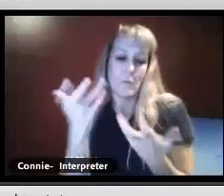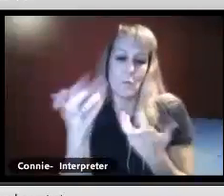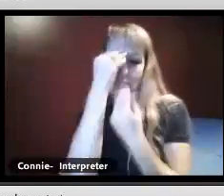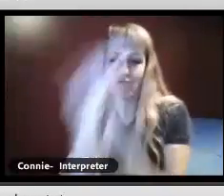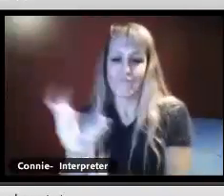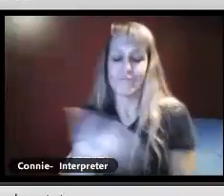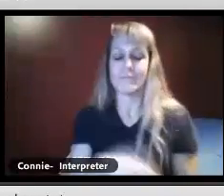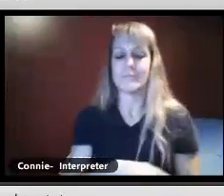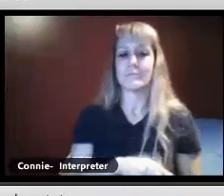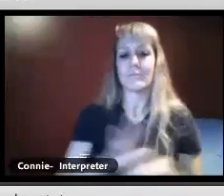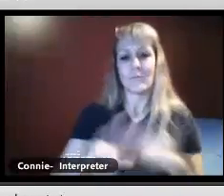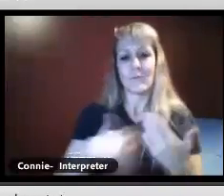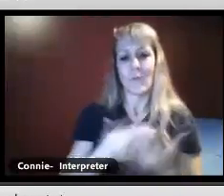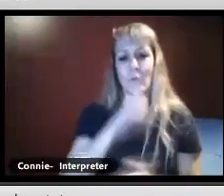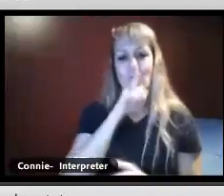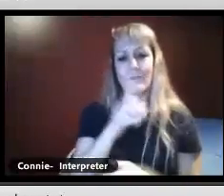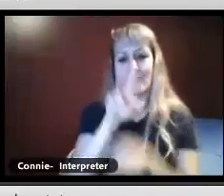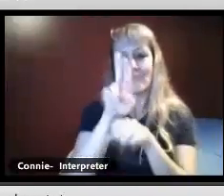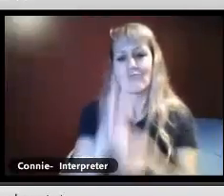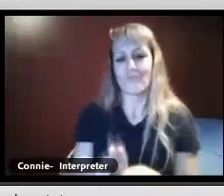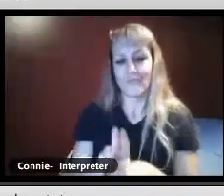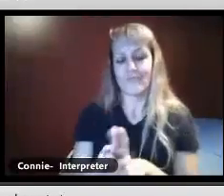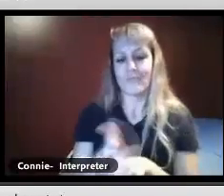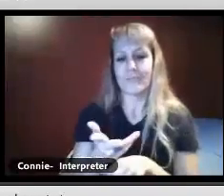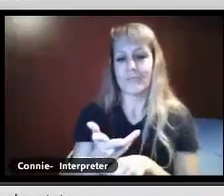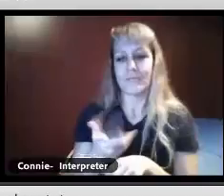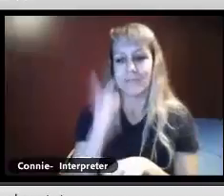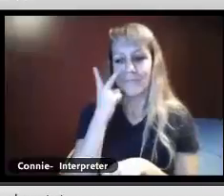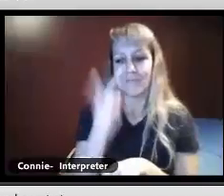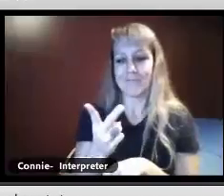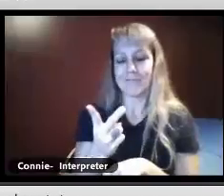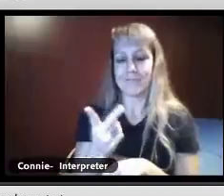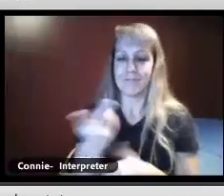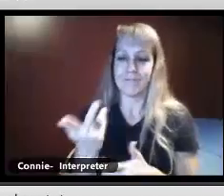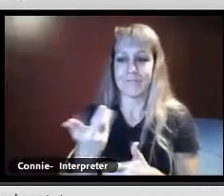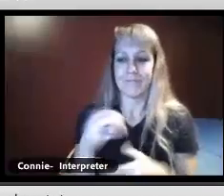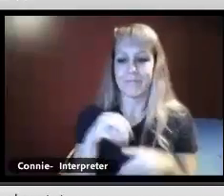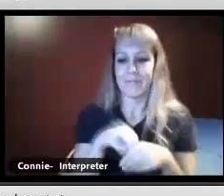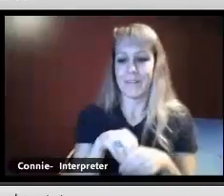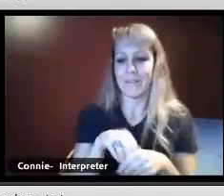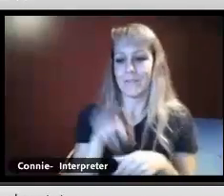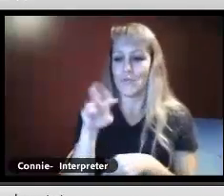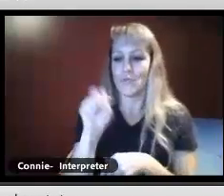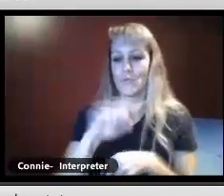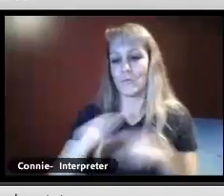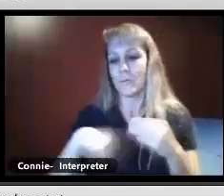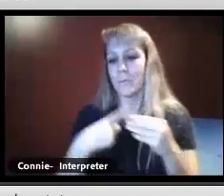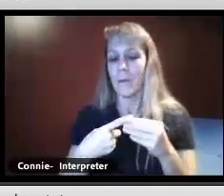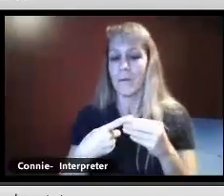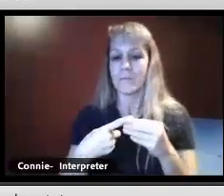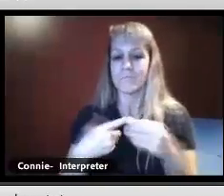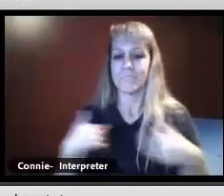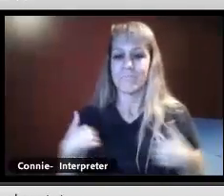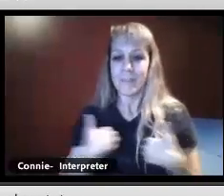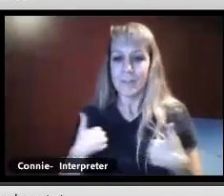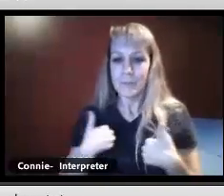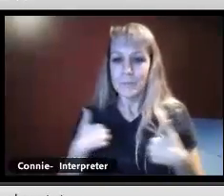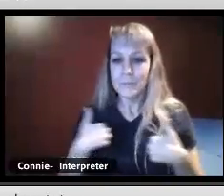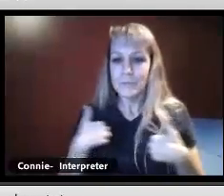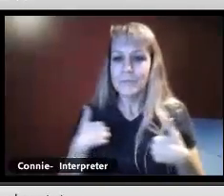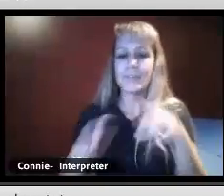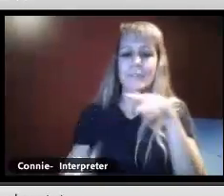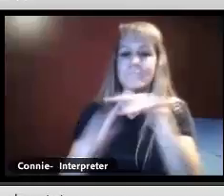you're all really used to the appearance, well, especially in the news, of creatures that appear